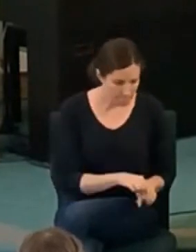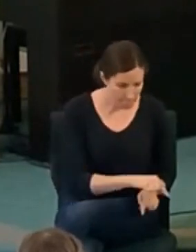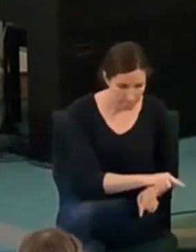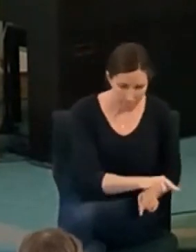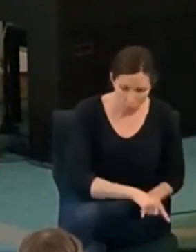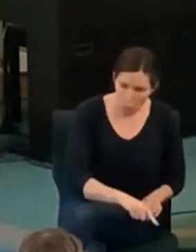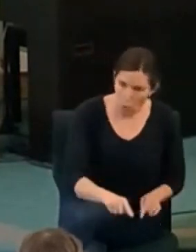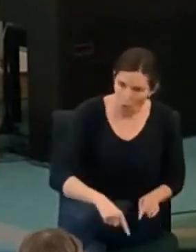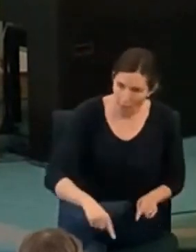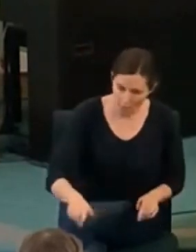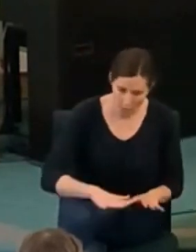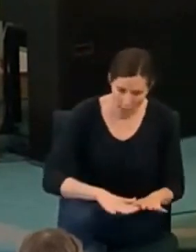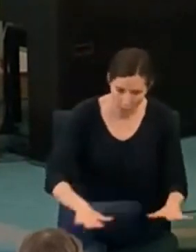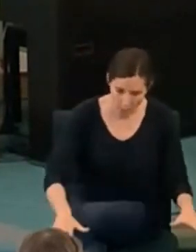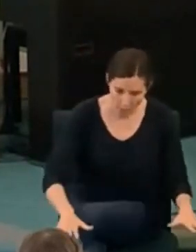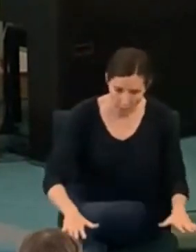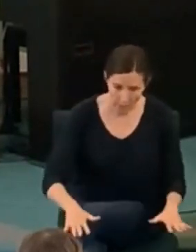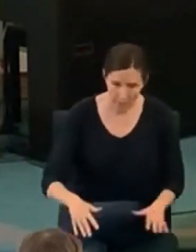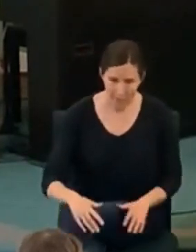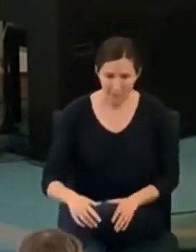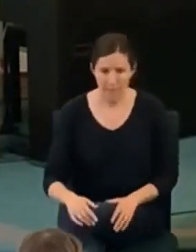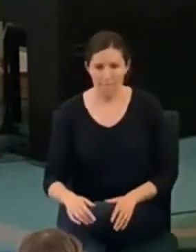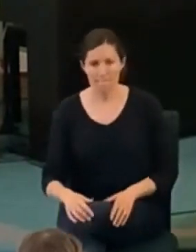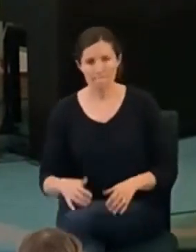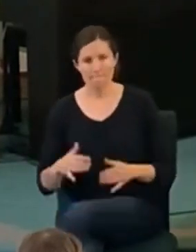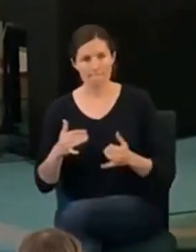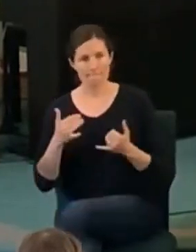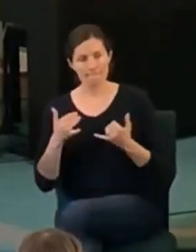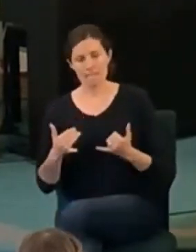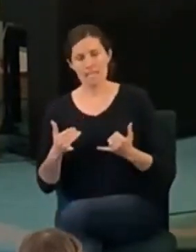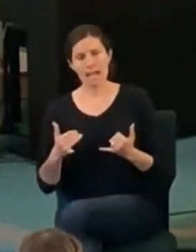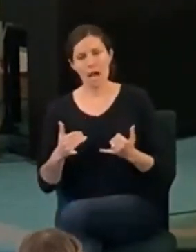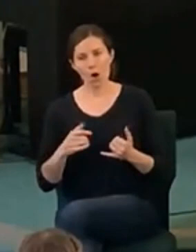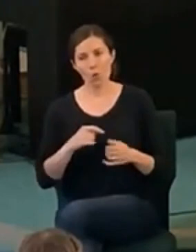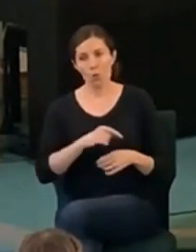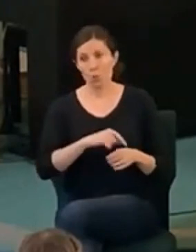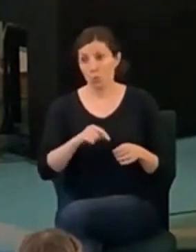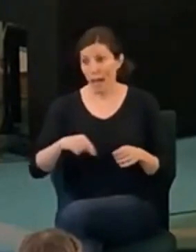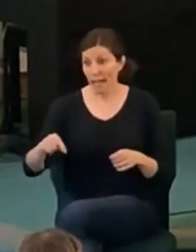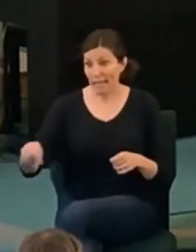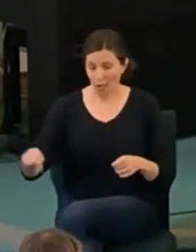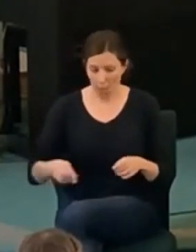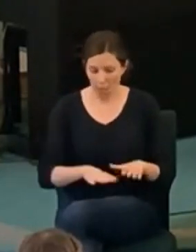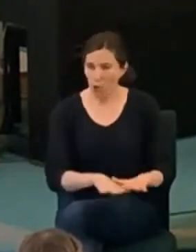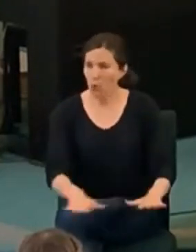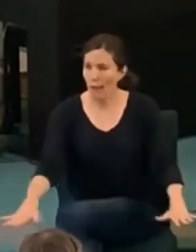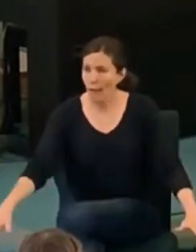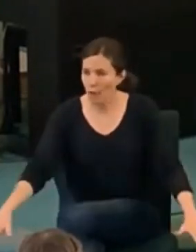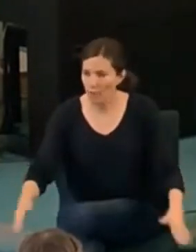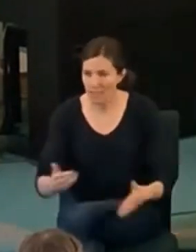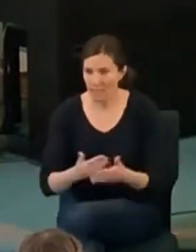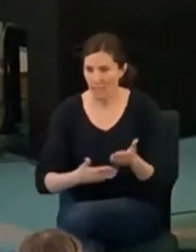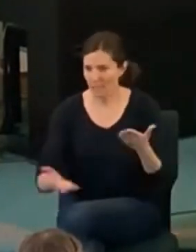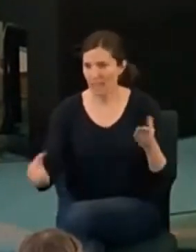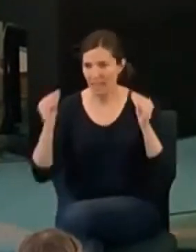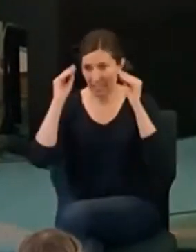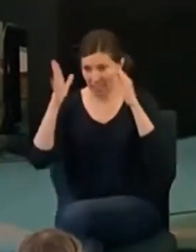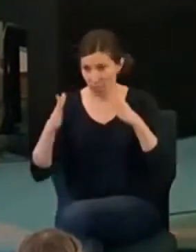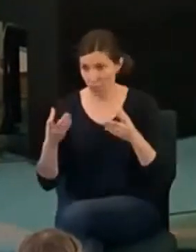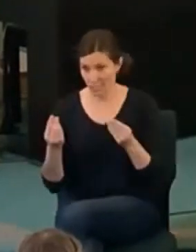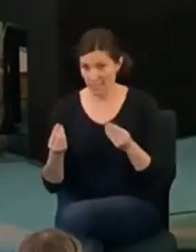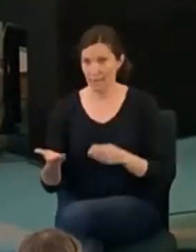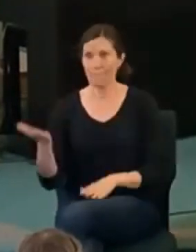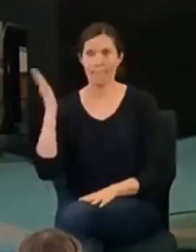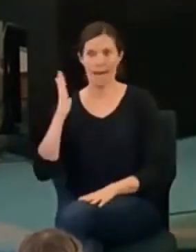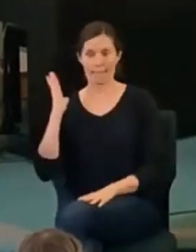he straightened up and said to them, he who is without sin among you, let him be the first to throw